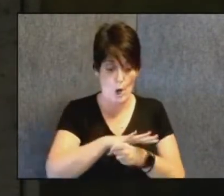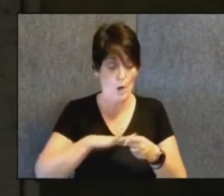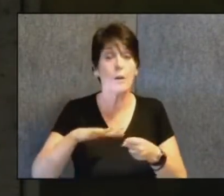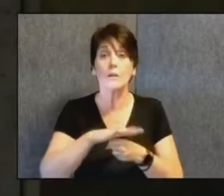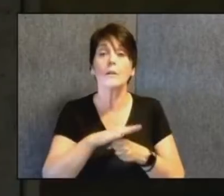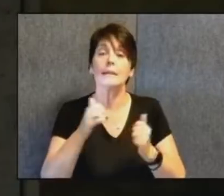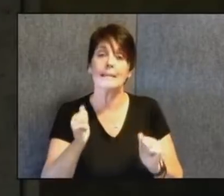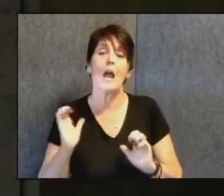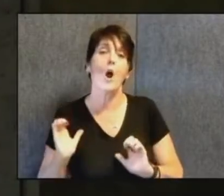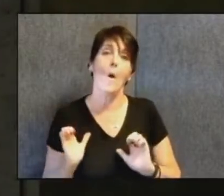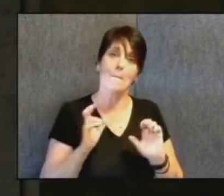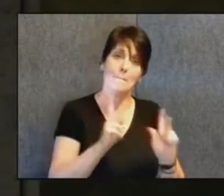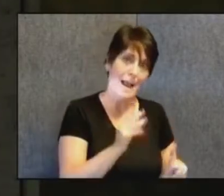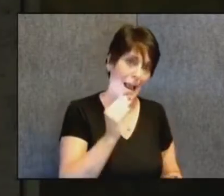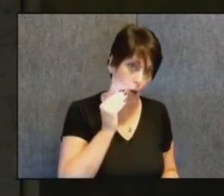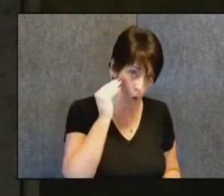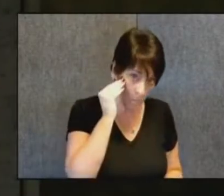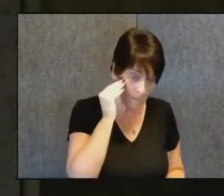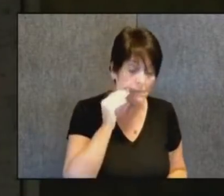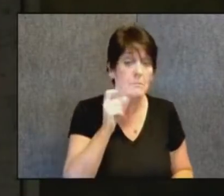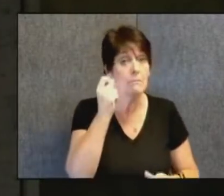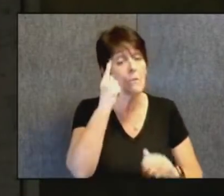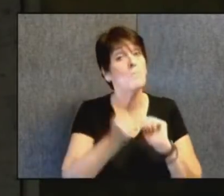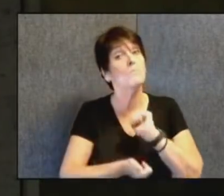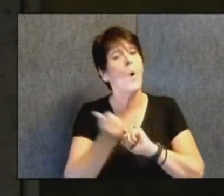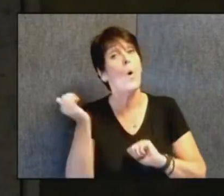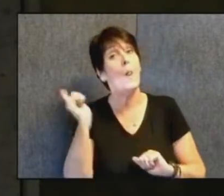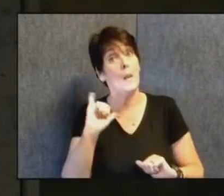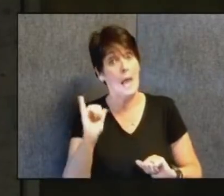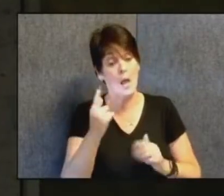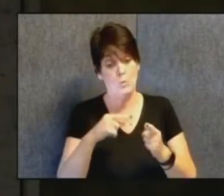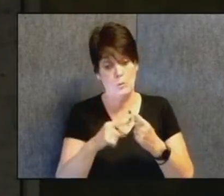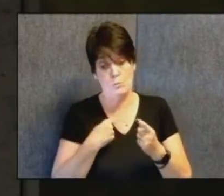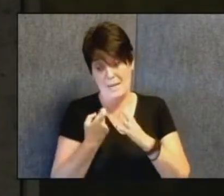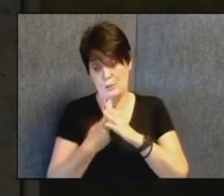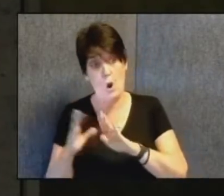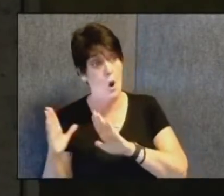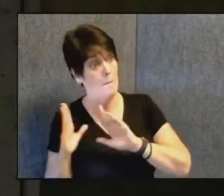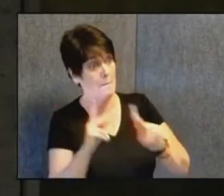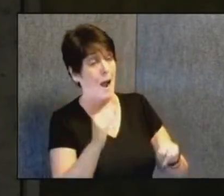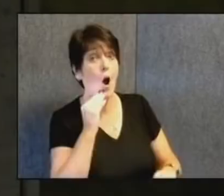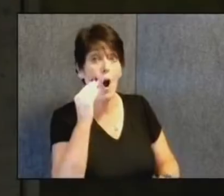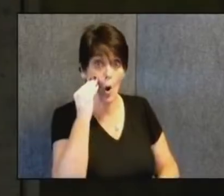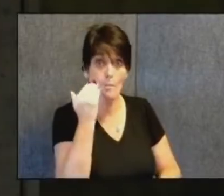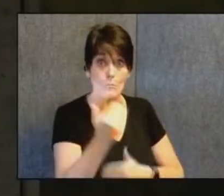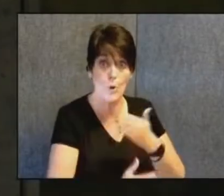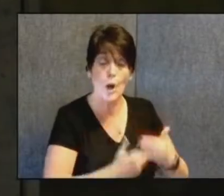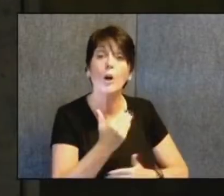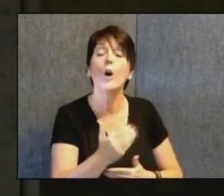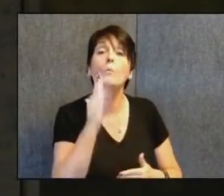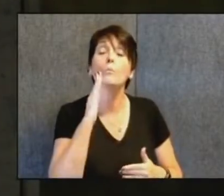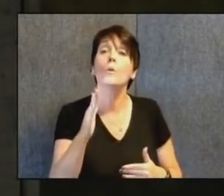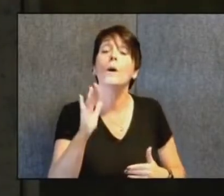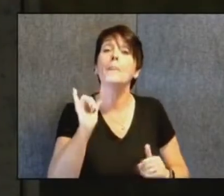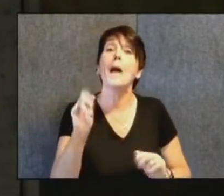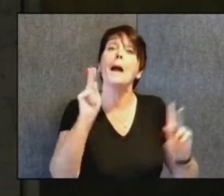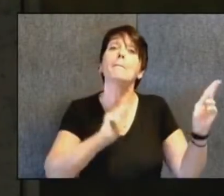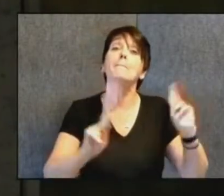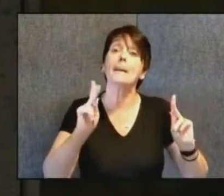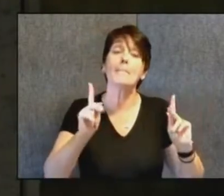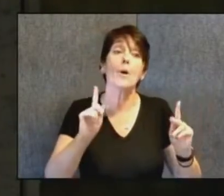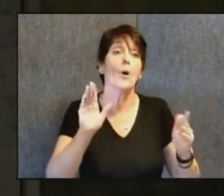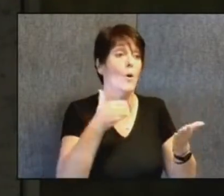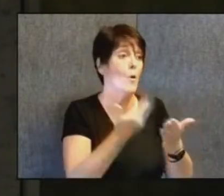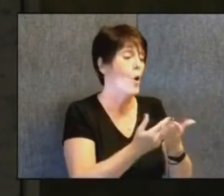now available for people to repopulate. And most likely, when we start the repopulation process, we'll probably make it so that residents can get in